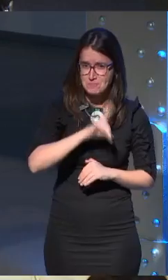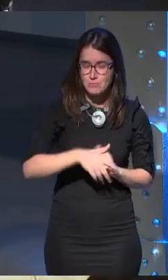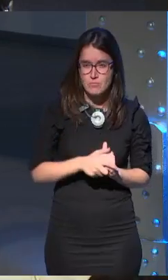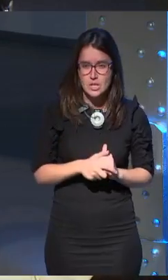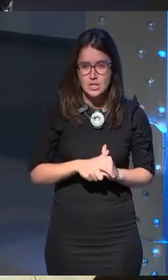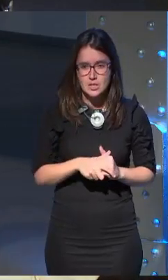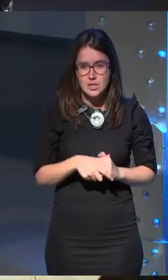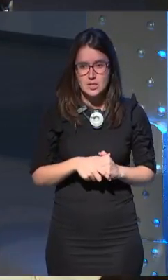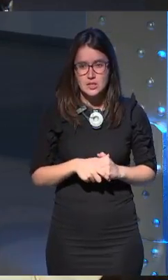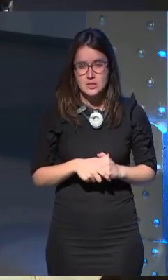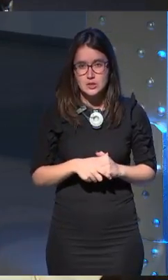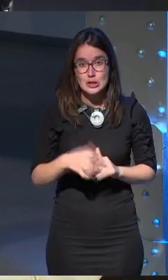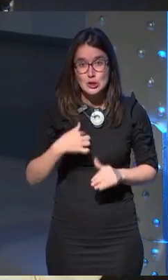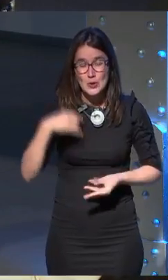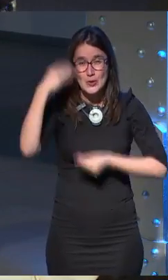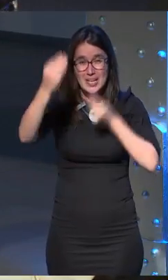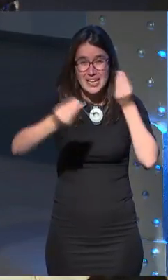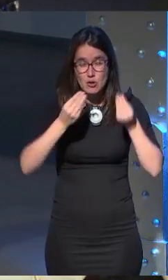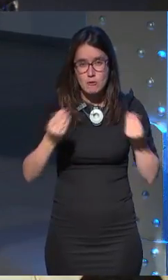I'd probably reluctantly encourage them.